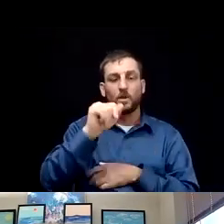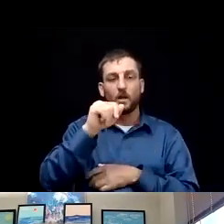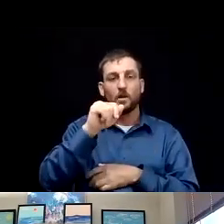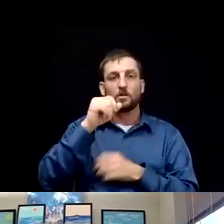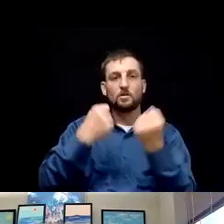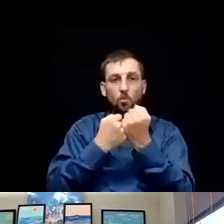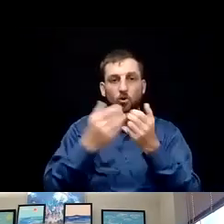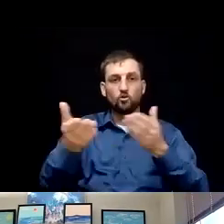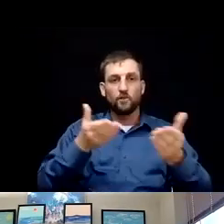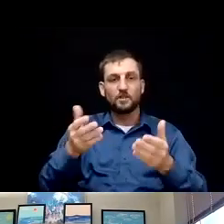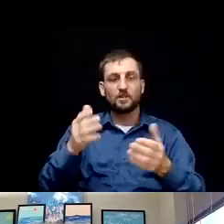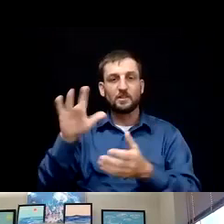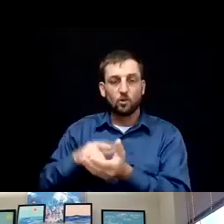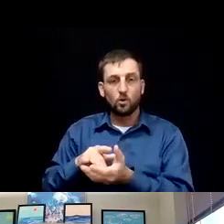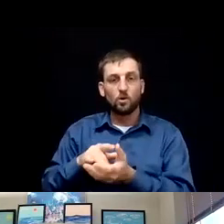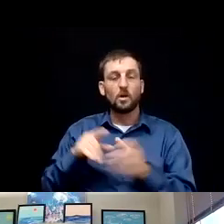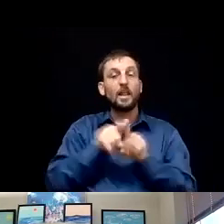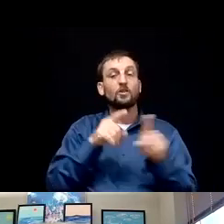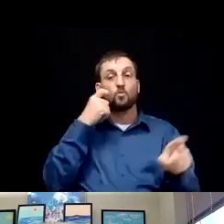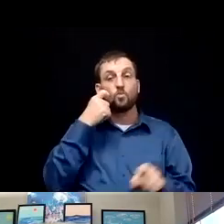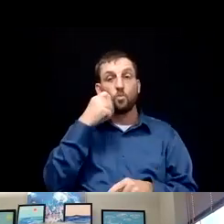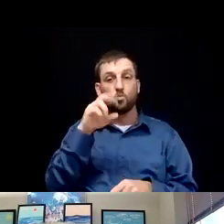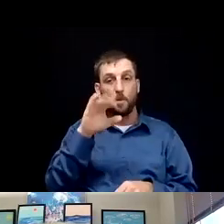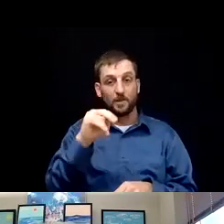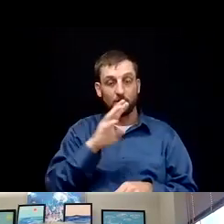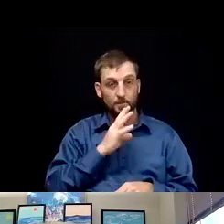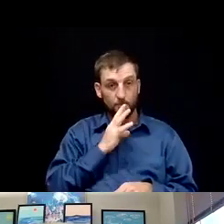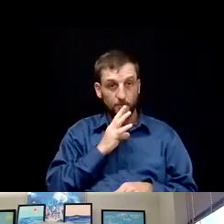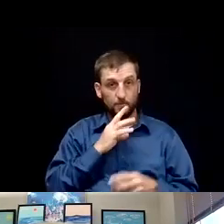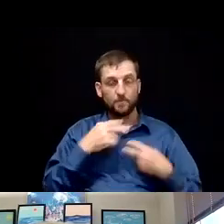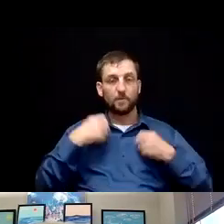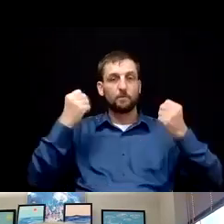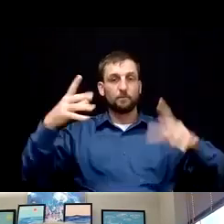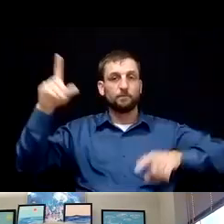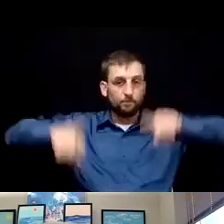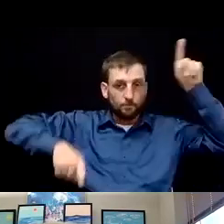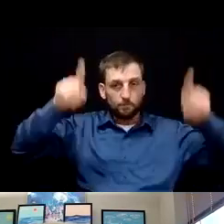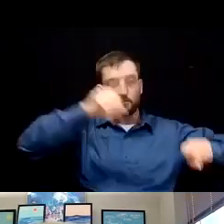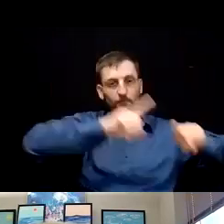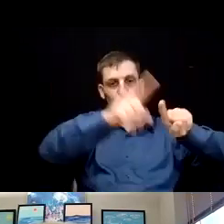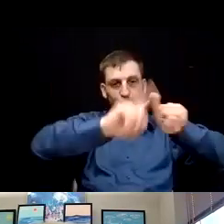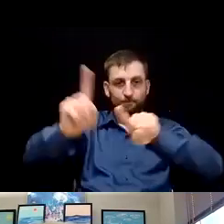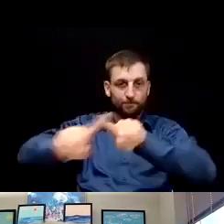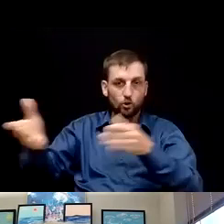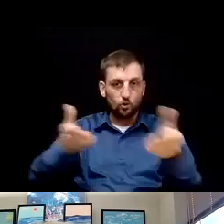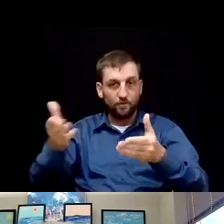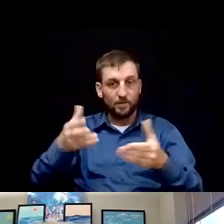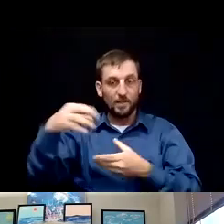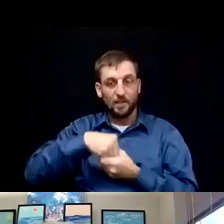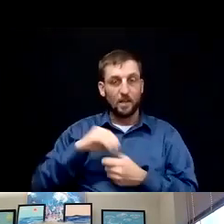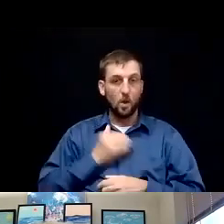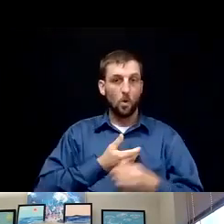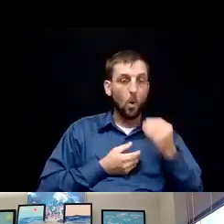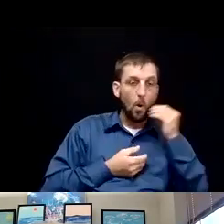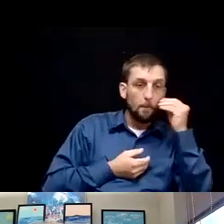Center. As Robin said, we have many variety of services within our home and community-based